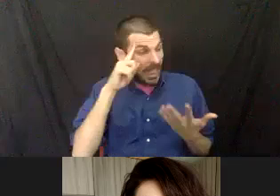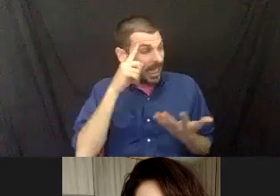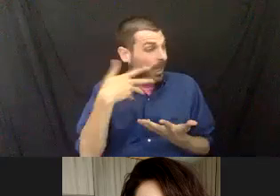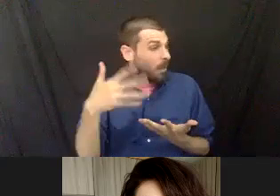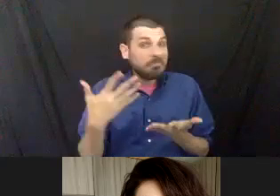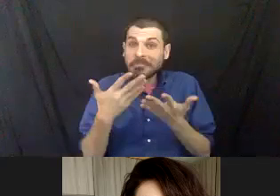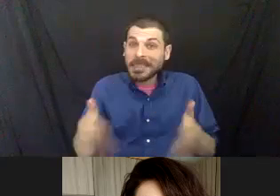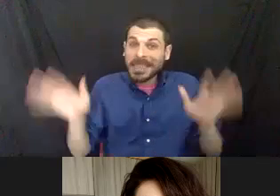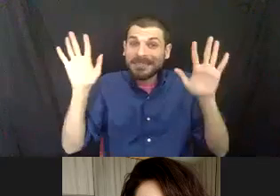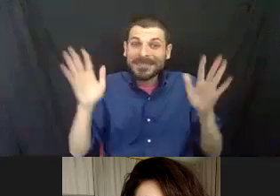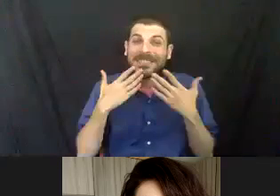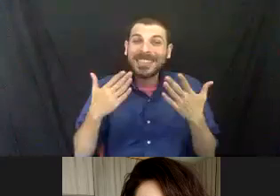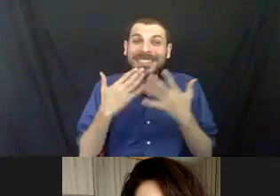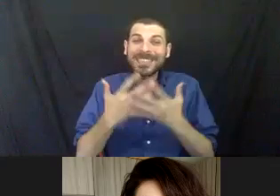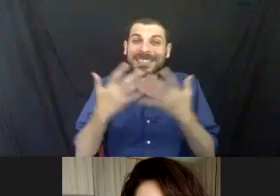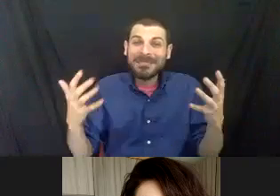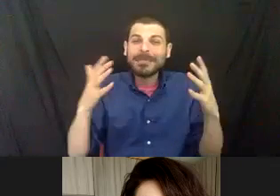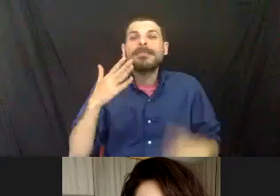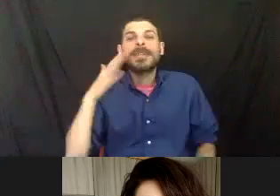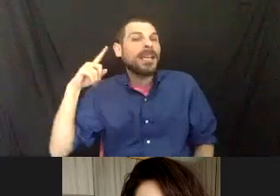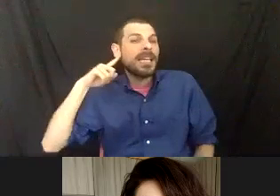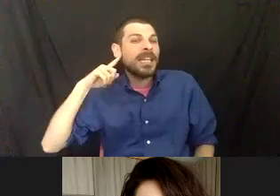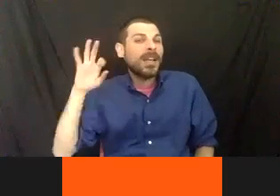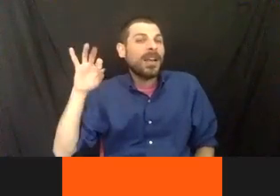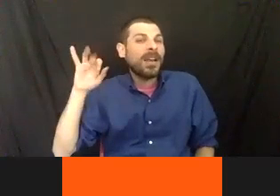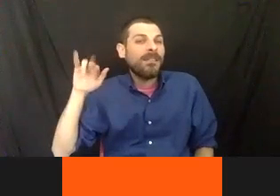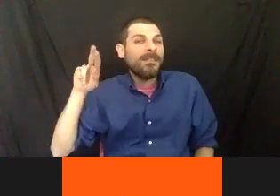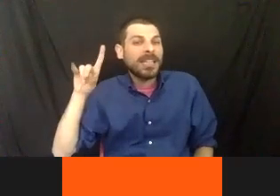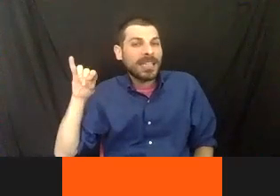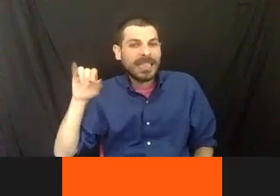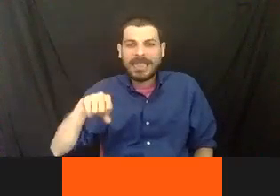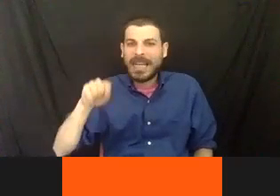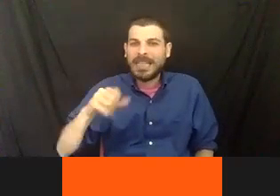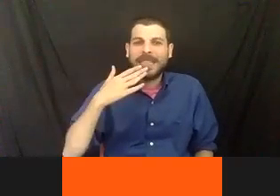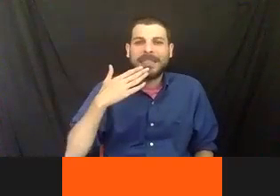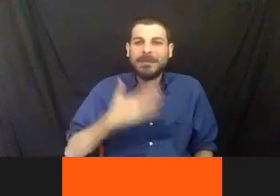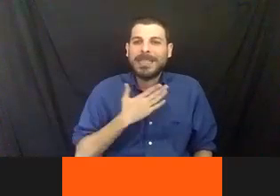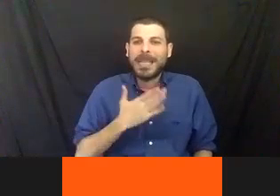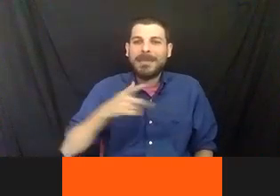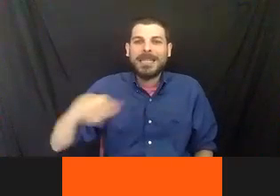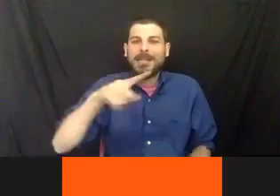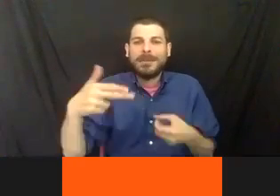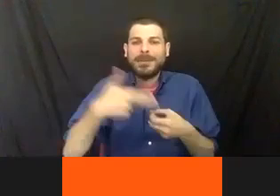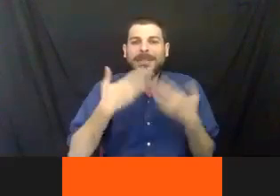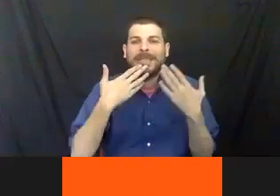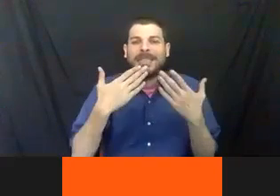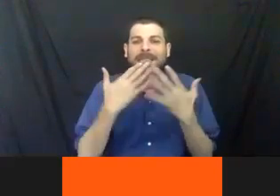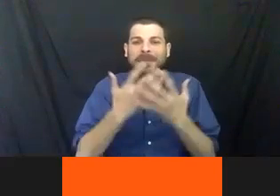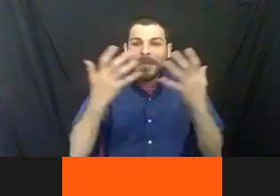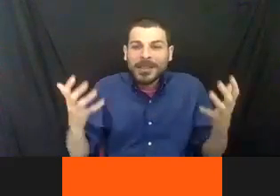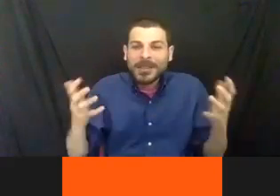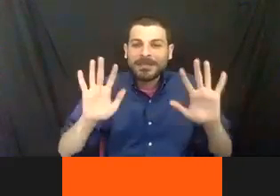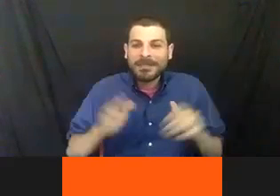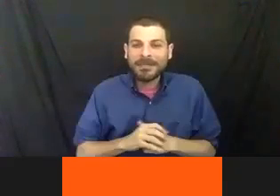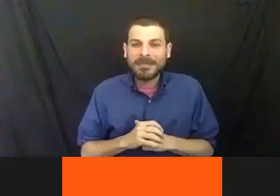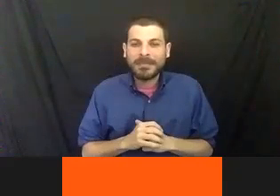Okay. Yeah, thank y'all. It's nice to see like so many people show up for the training. So thanks everyone for showing up. Yeah,